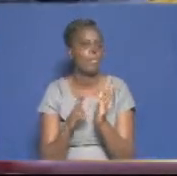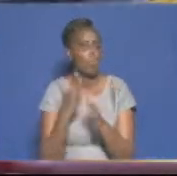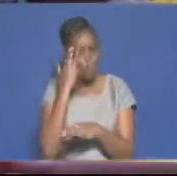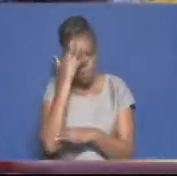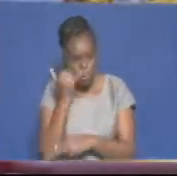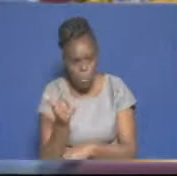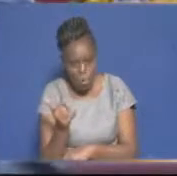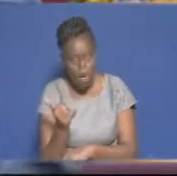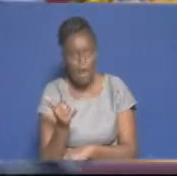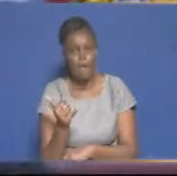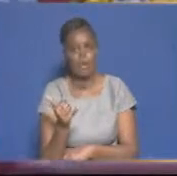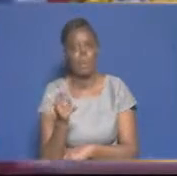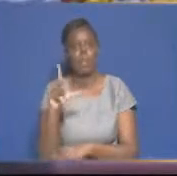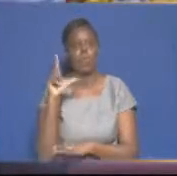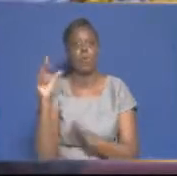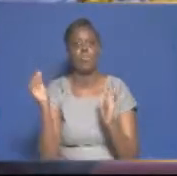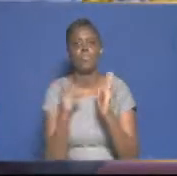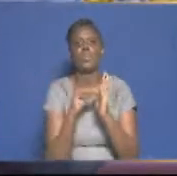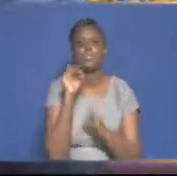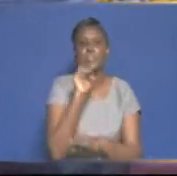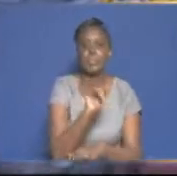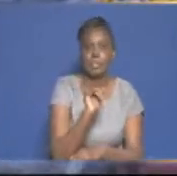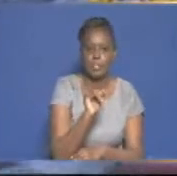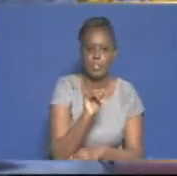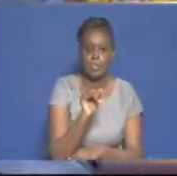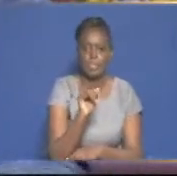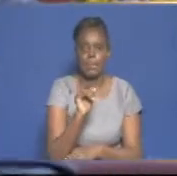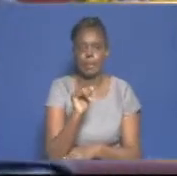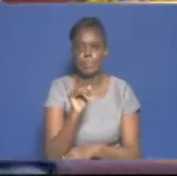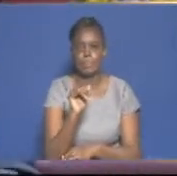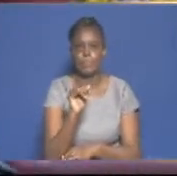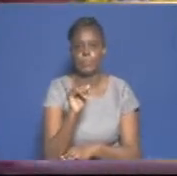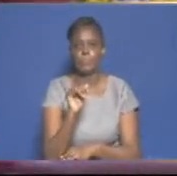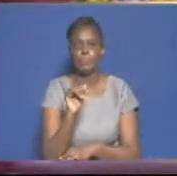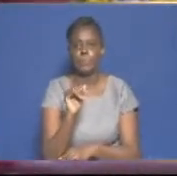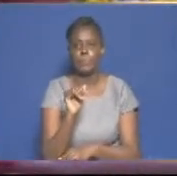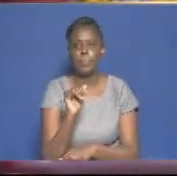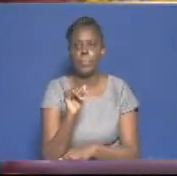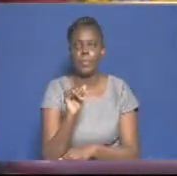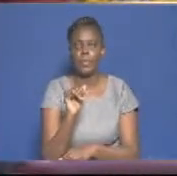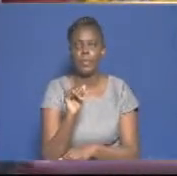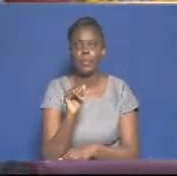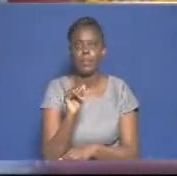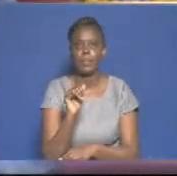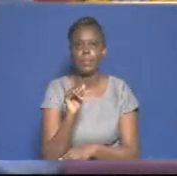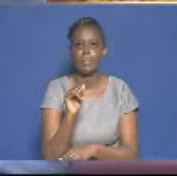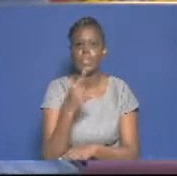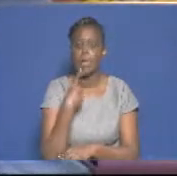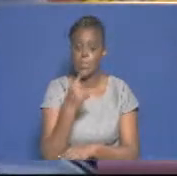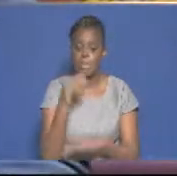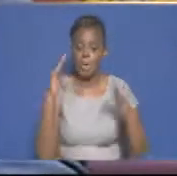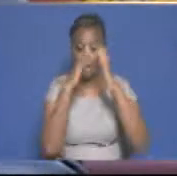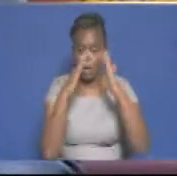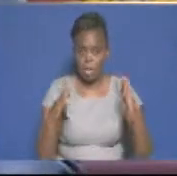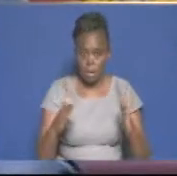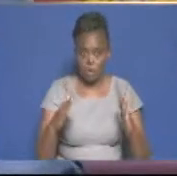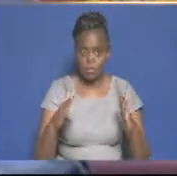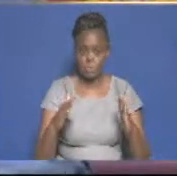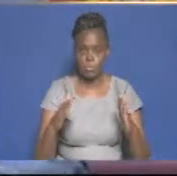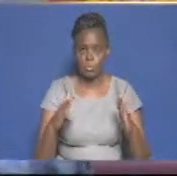we are not provisioned in the law. But as I stand, from where I stand now, Mr. Speaker, I can tell the House, and as a lawyer